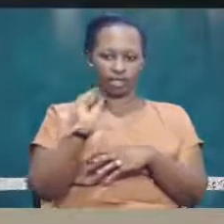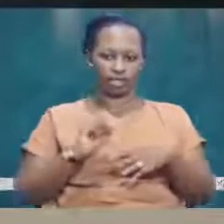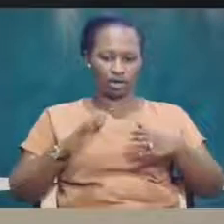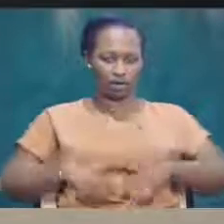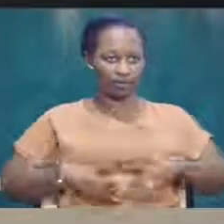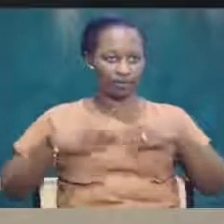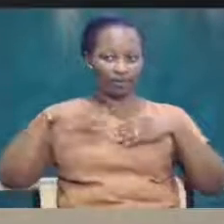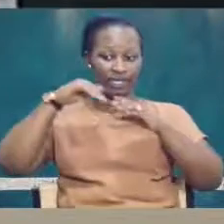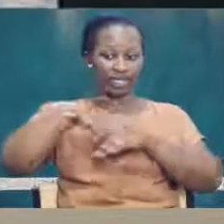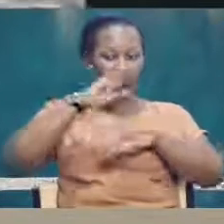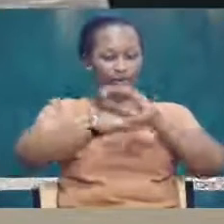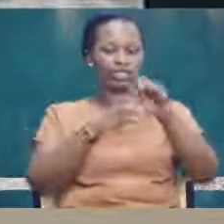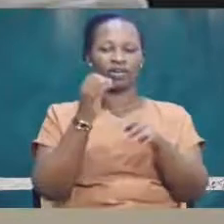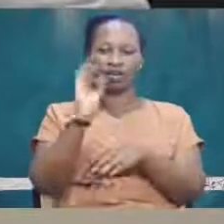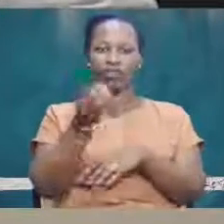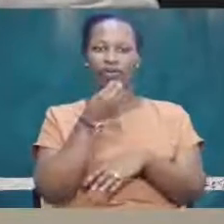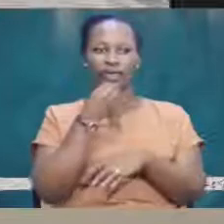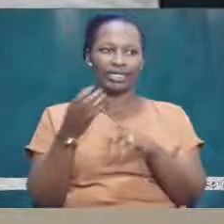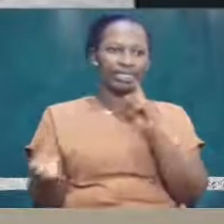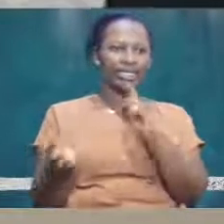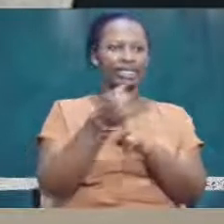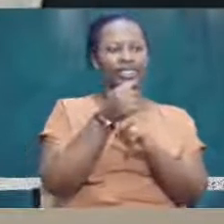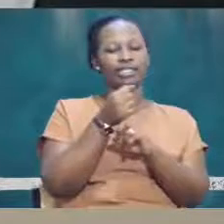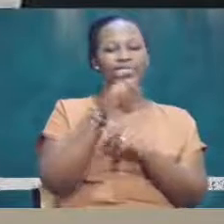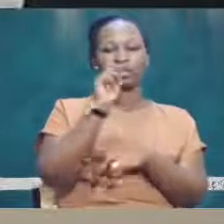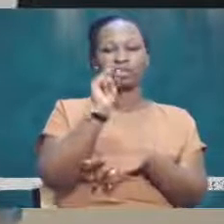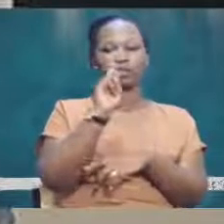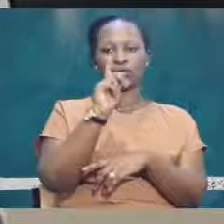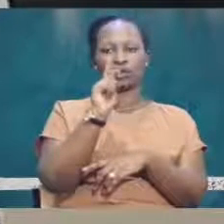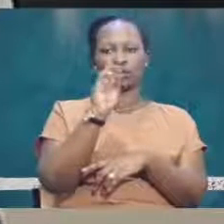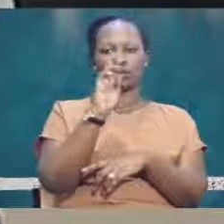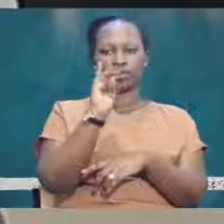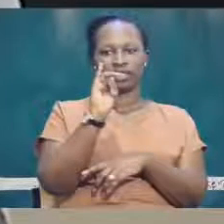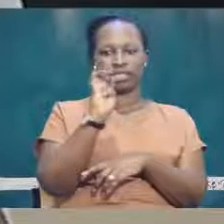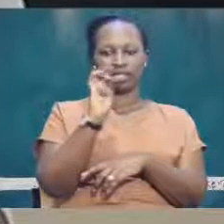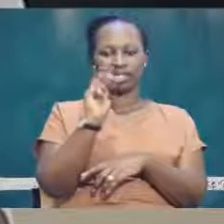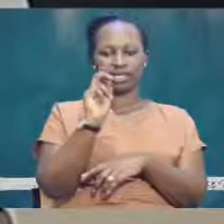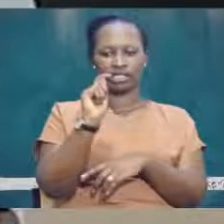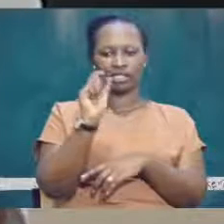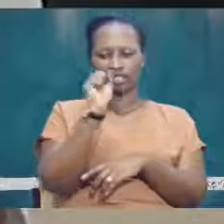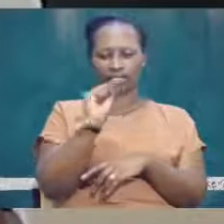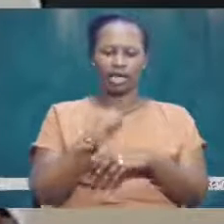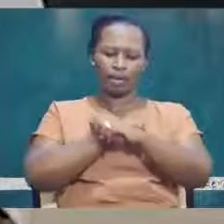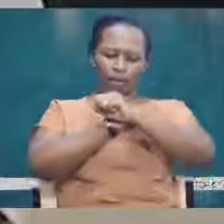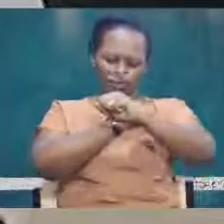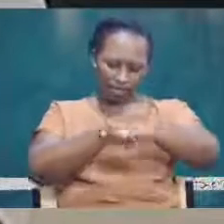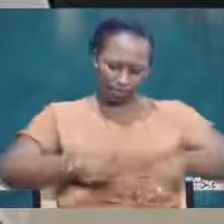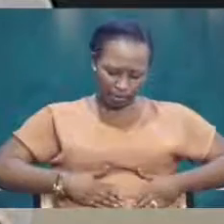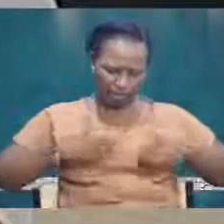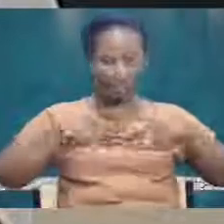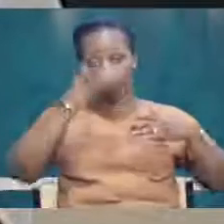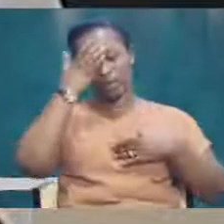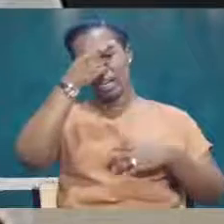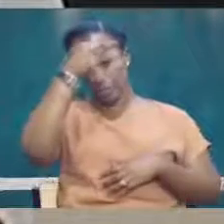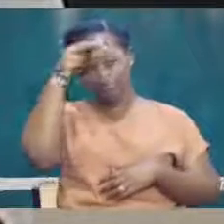the process of feeding, they get nutrients which protect the body from diseases. That's why nutrition is